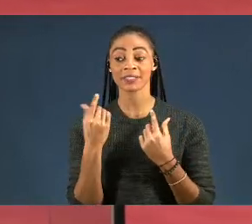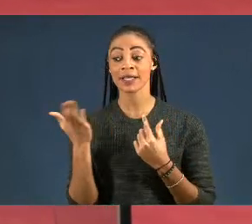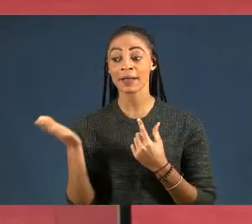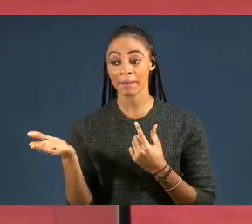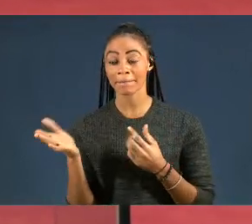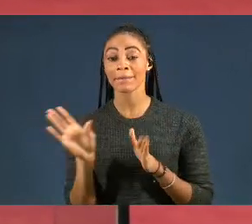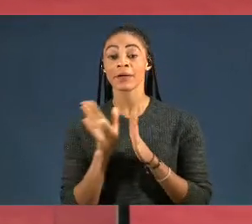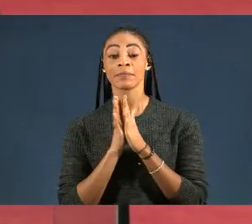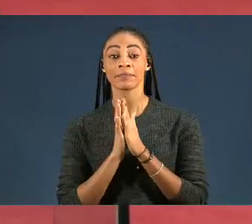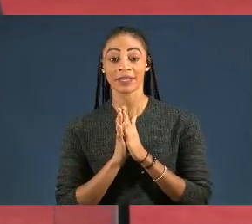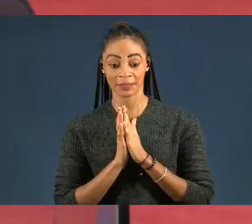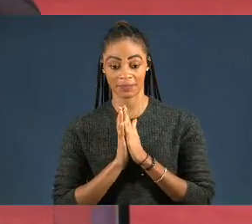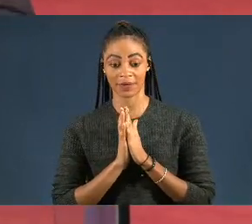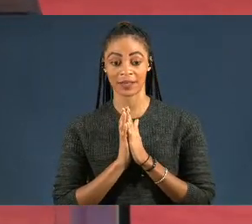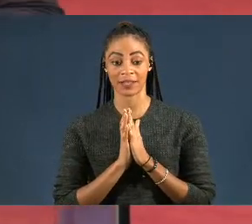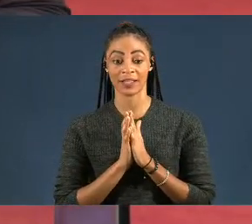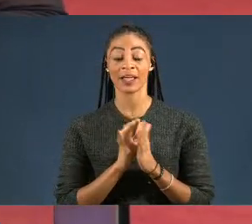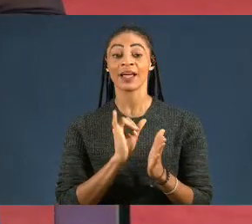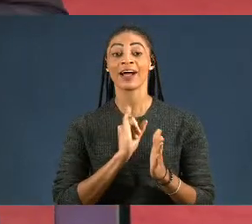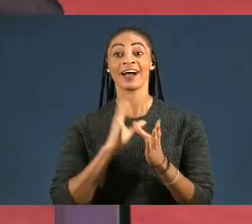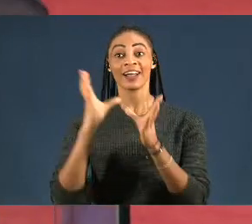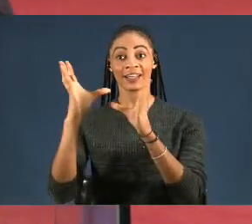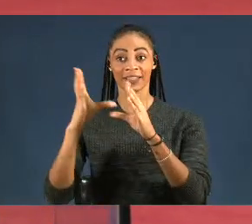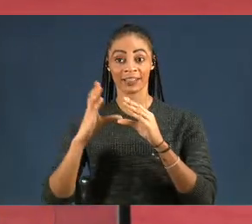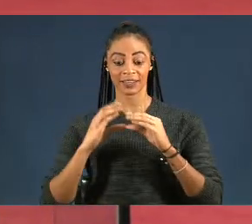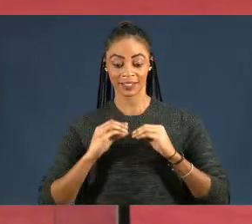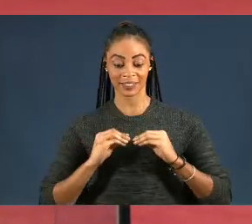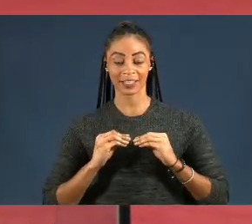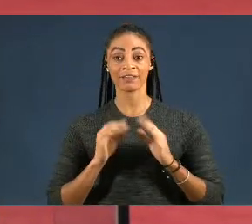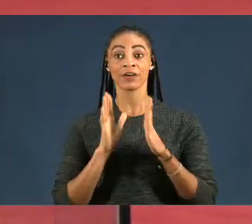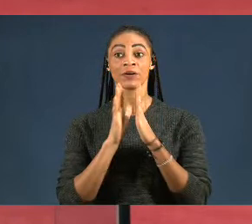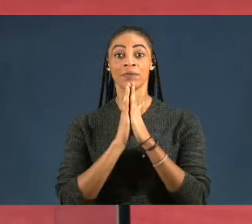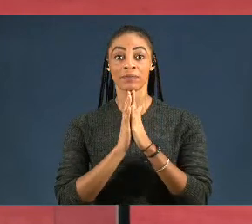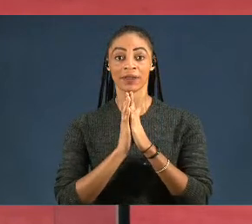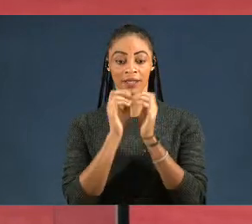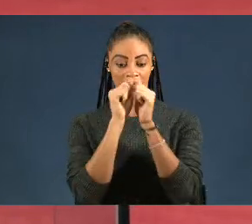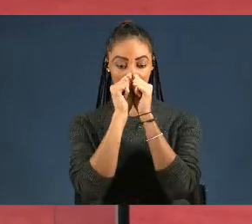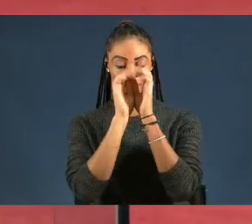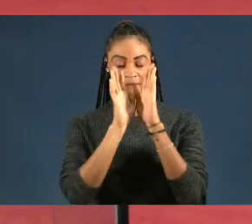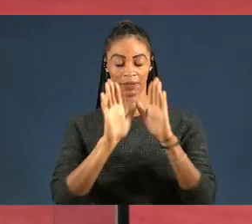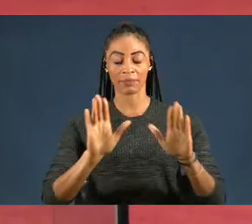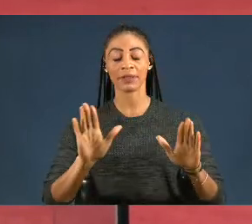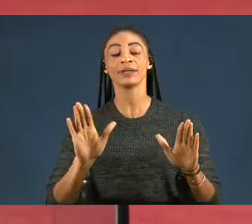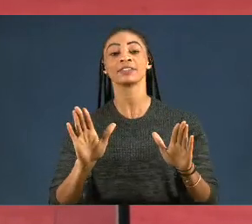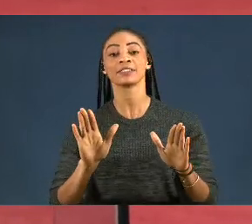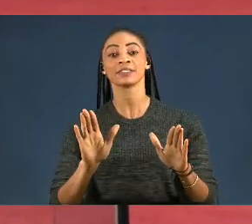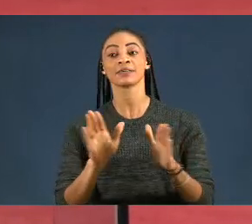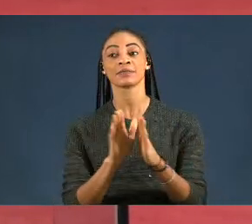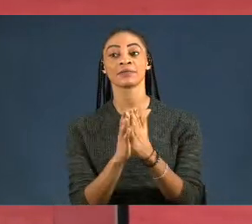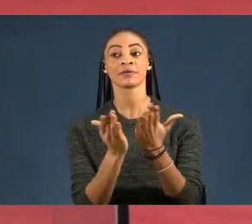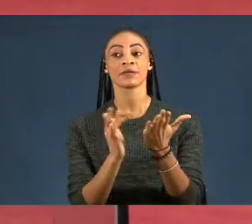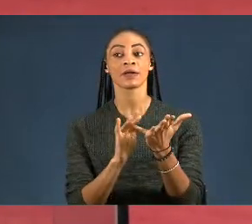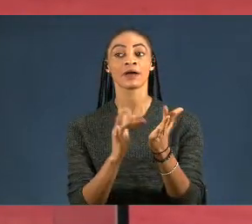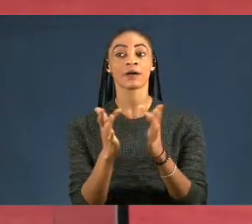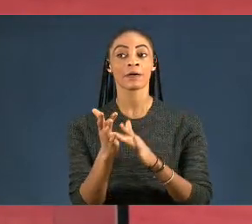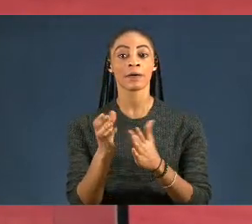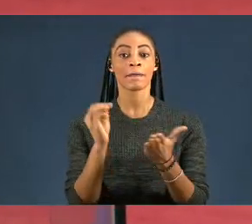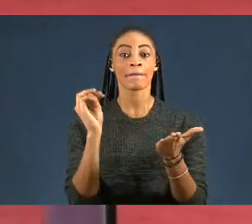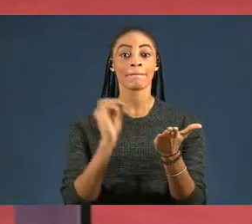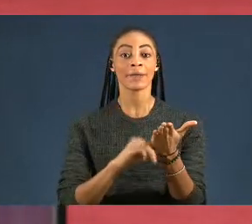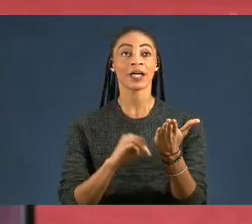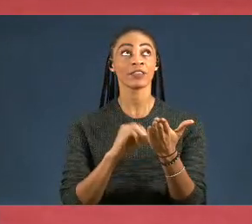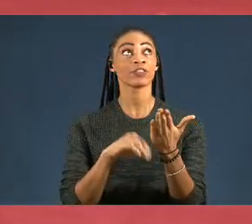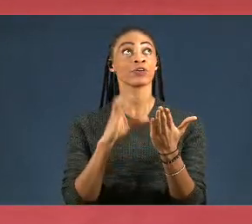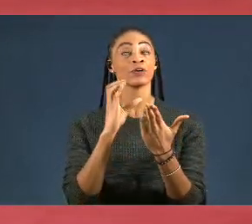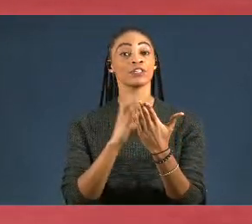prayer for me, I don't need to pray. I receive his prayer and blessing. Matthew 26, verse 7.